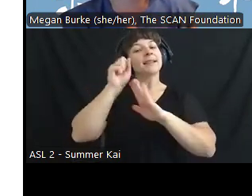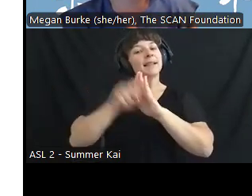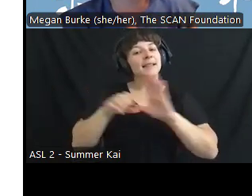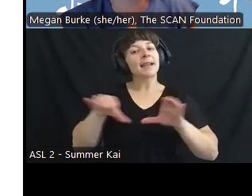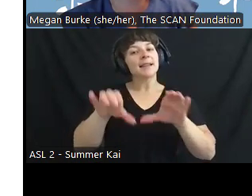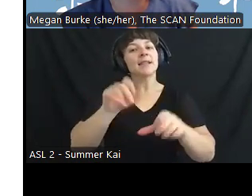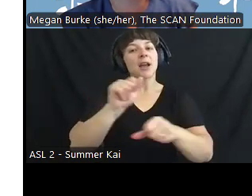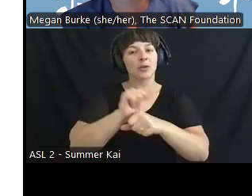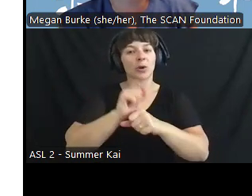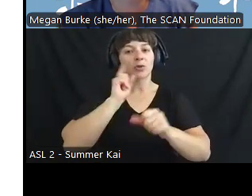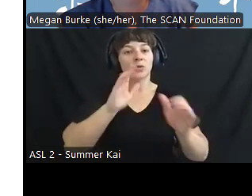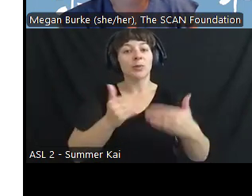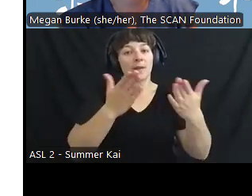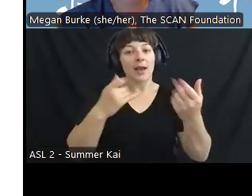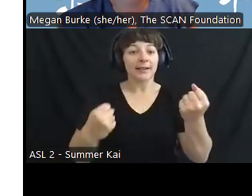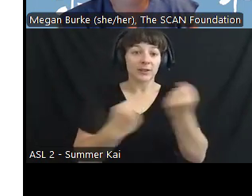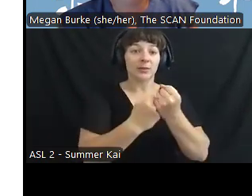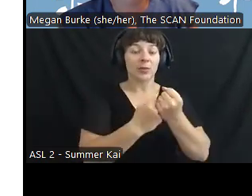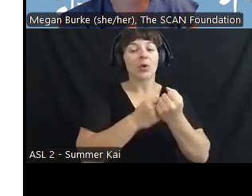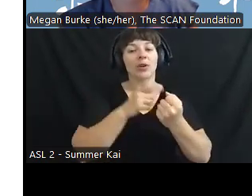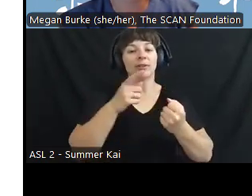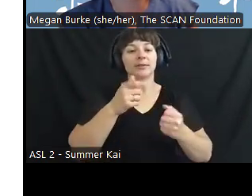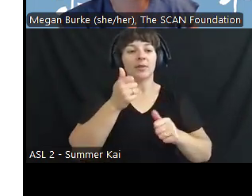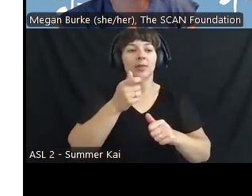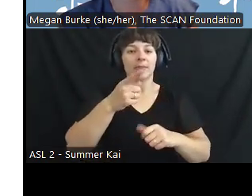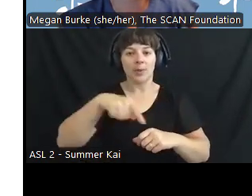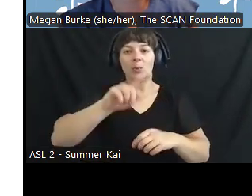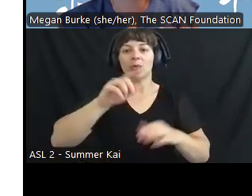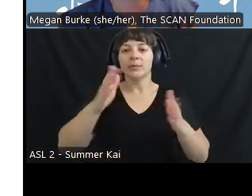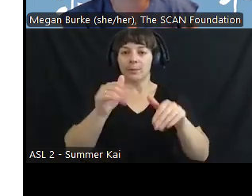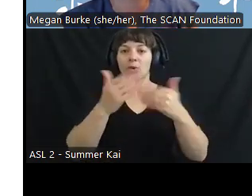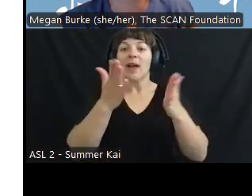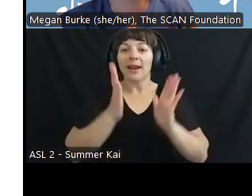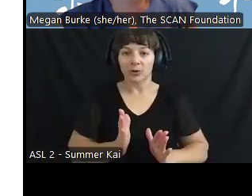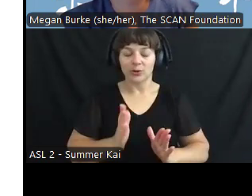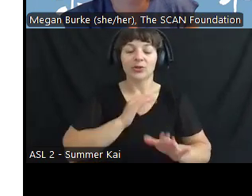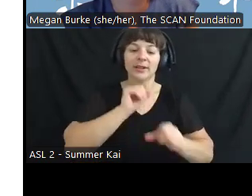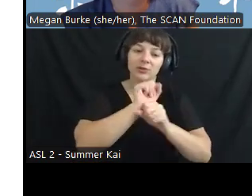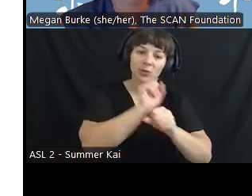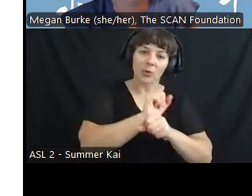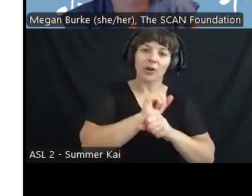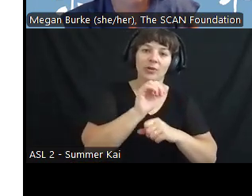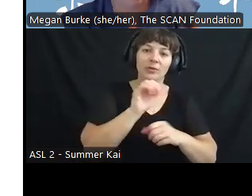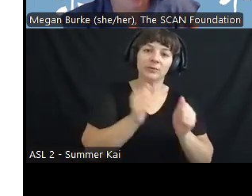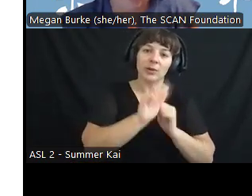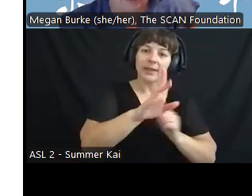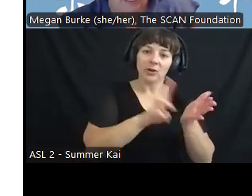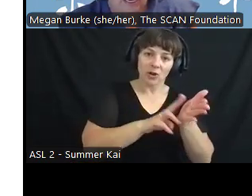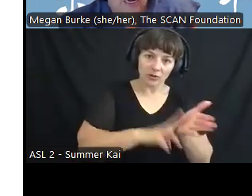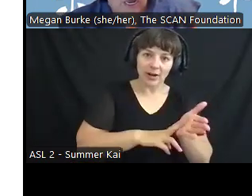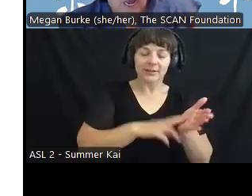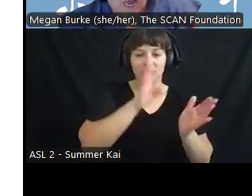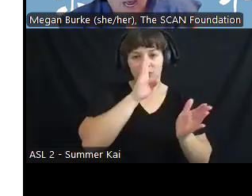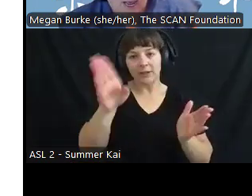those providers and being able to work on those contracts and contract with the